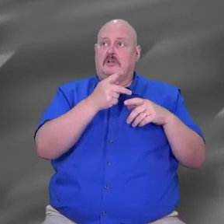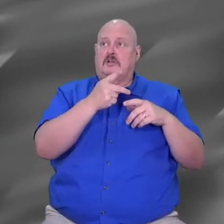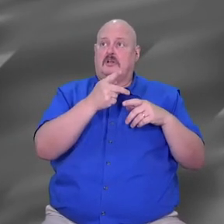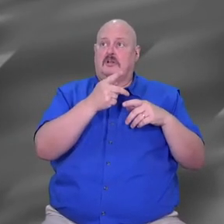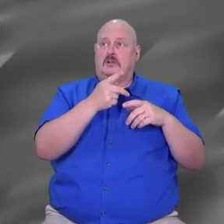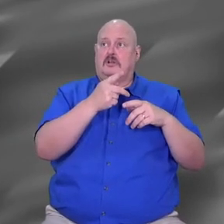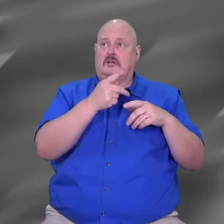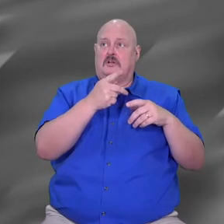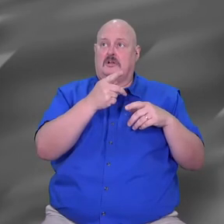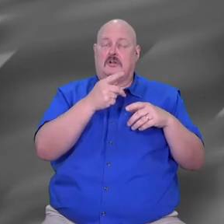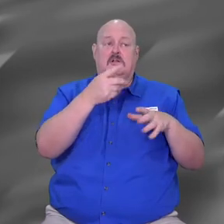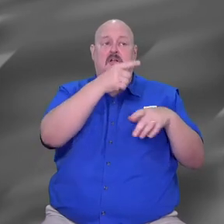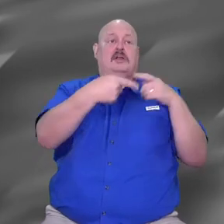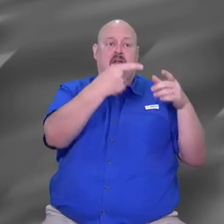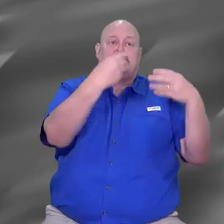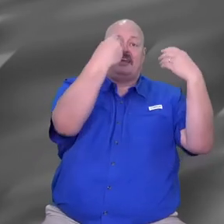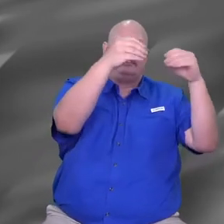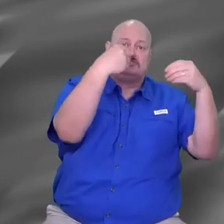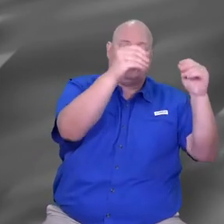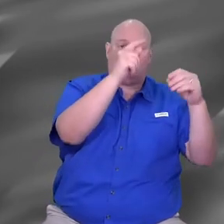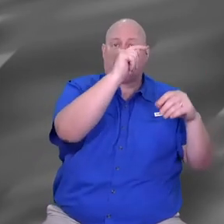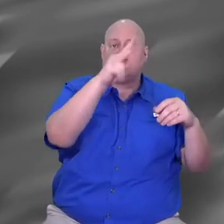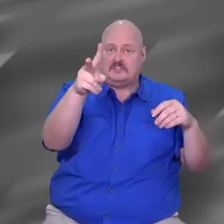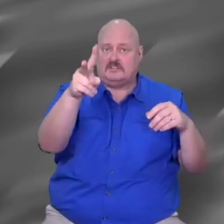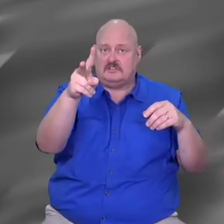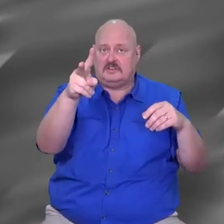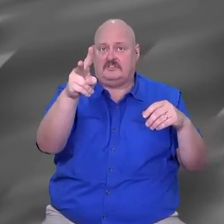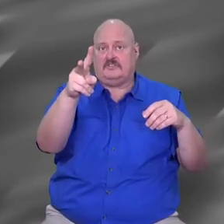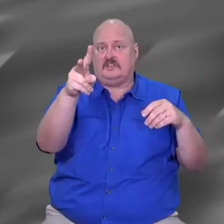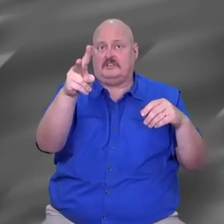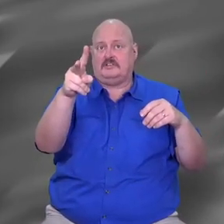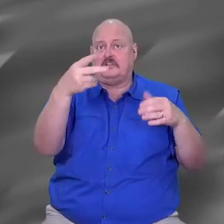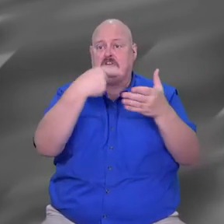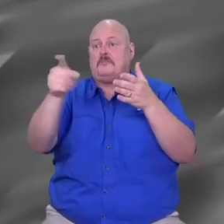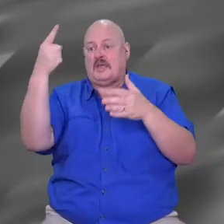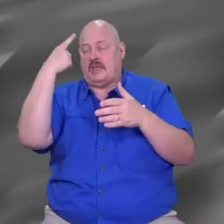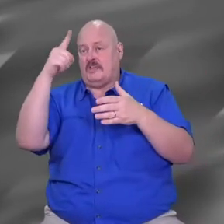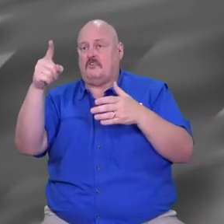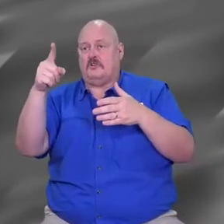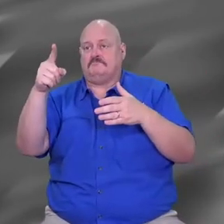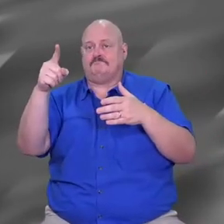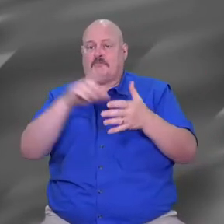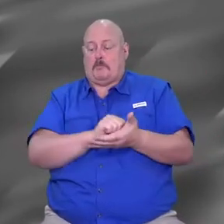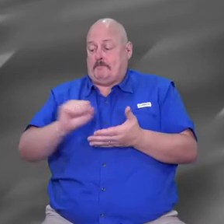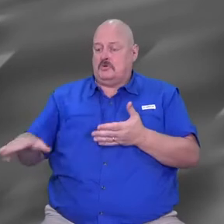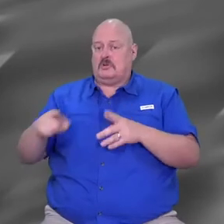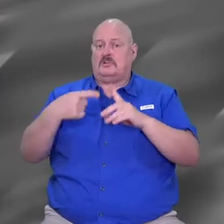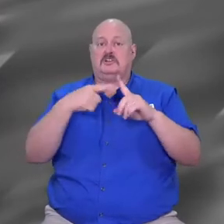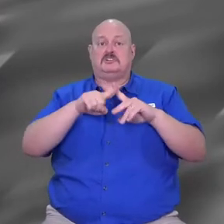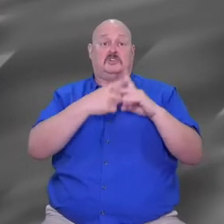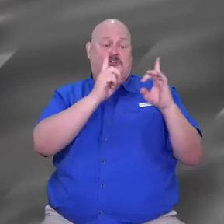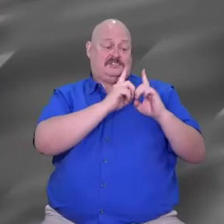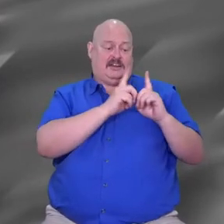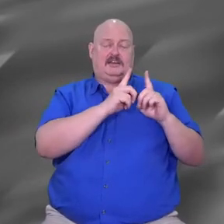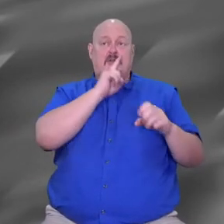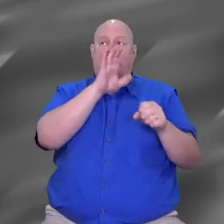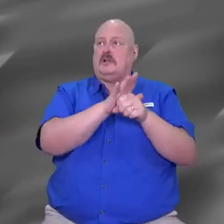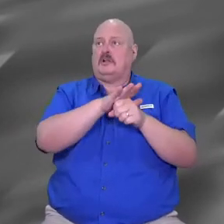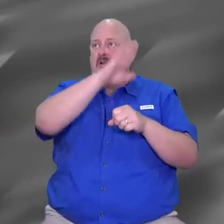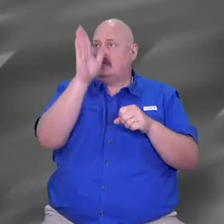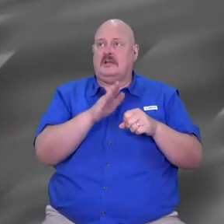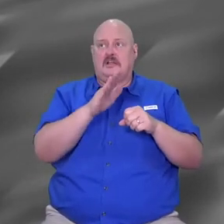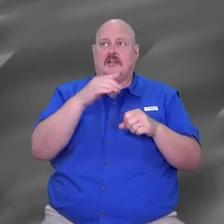for a procedure to end a pregnancy. You know, when they started dating, I promise you it was never on